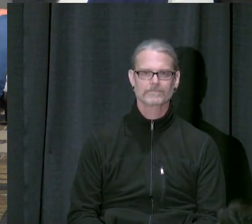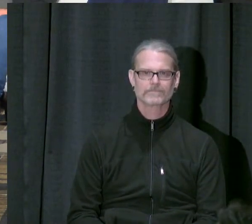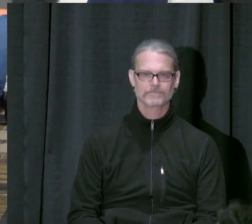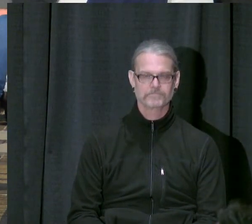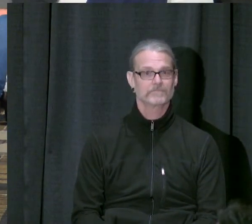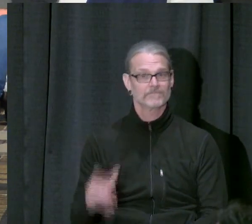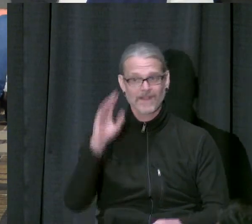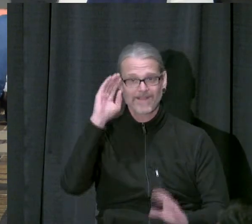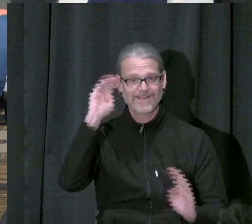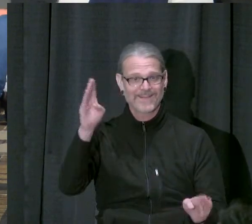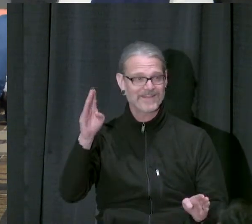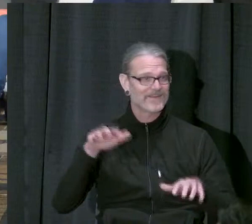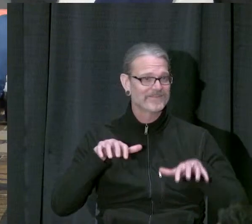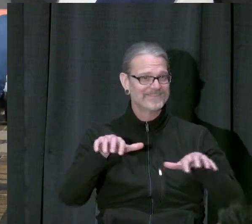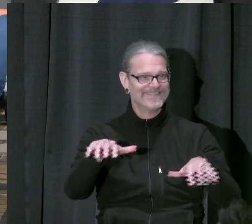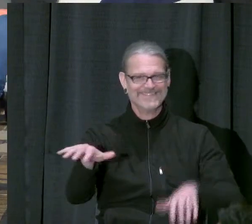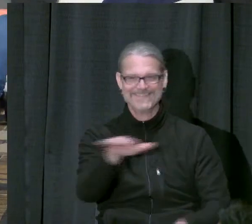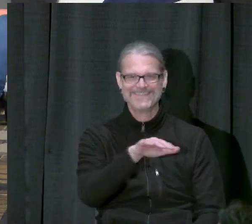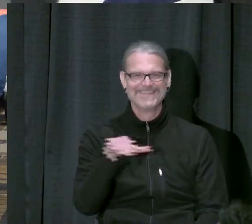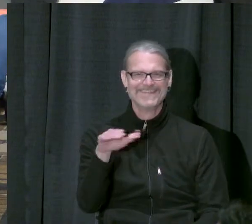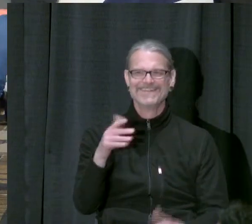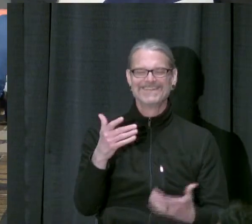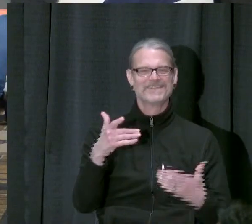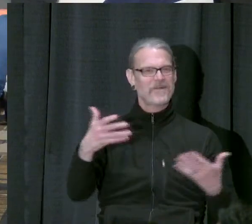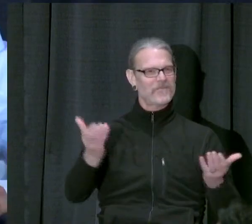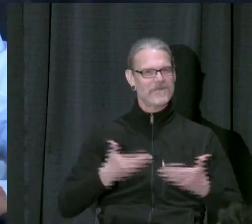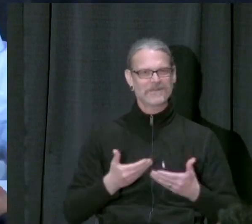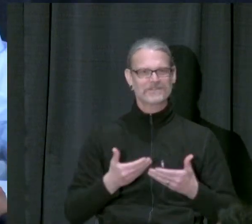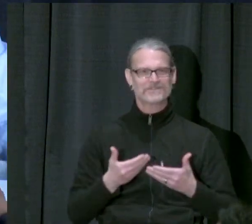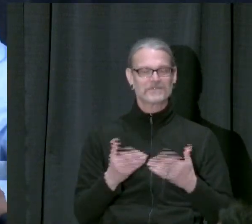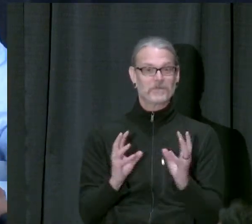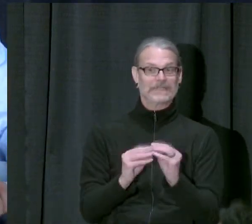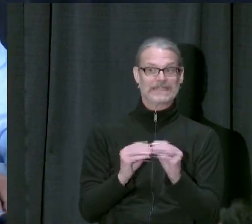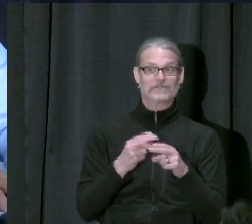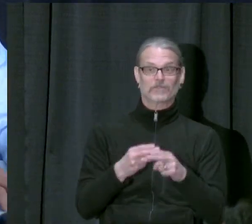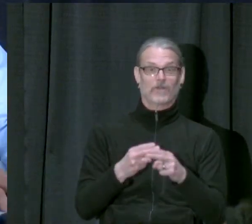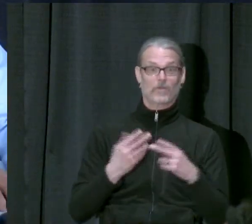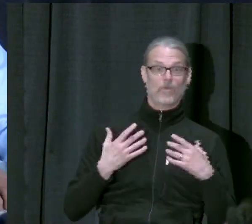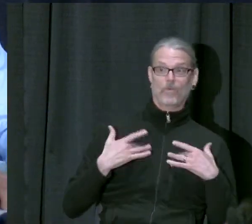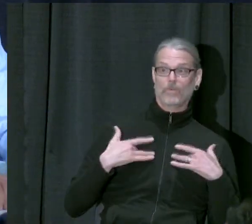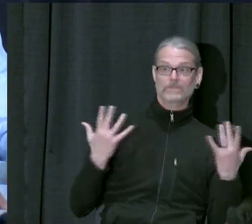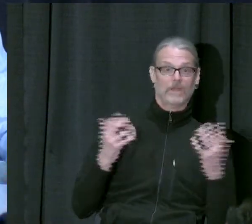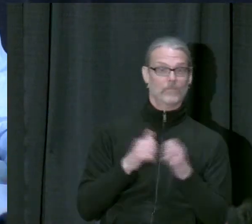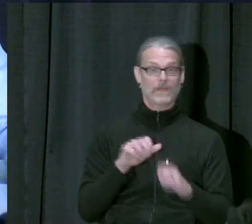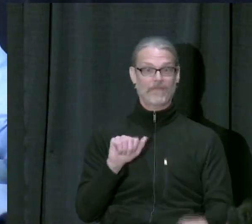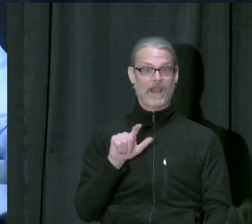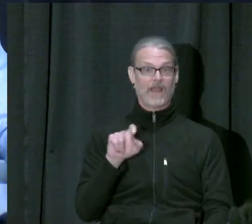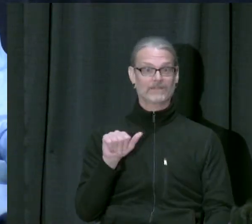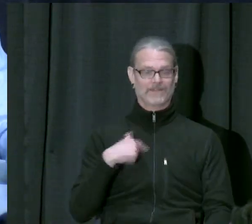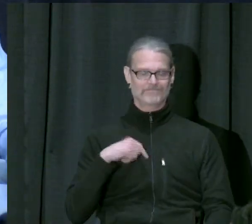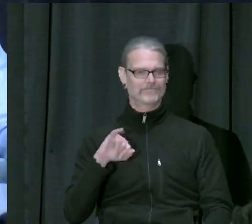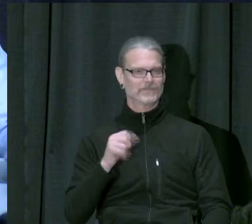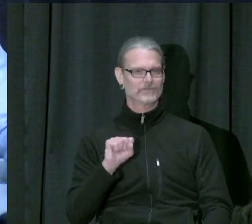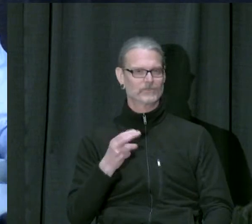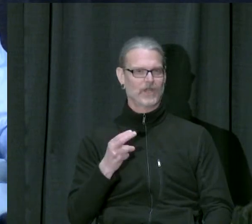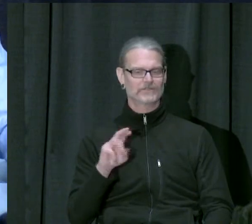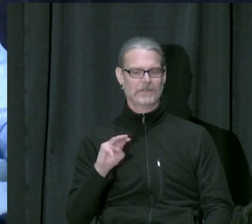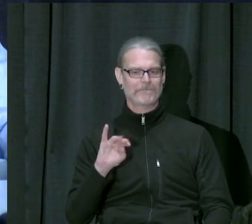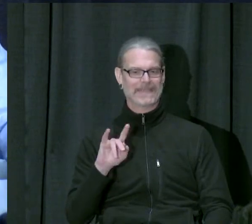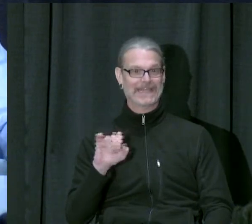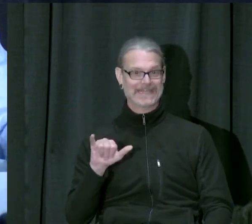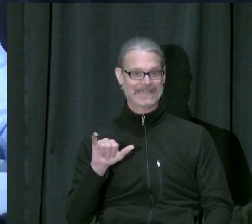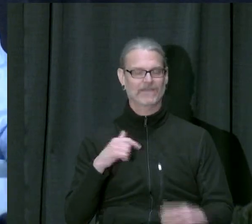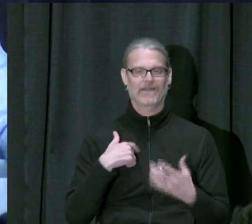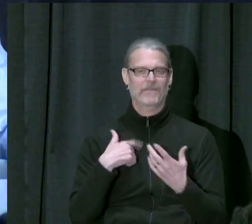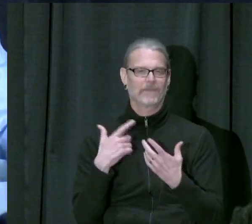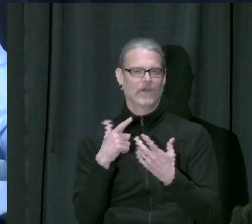Hey, everybody. Welcome to our session we're calling What's New with Alexa. My name is Josh Mealy. I am a researcher